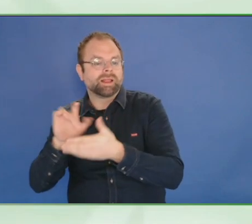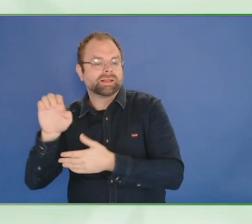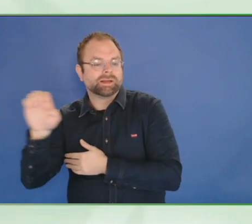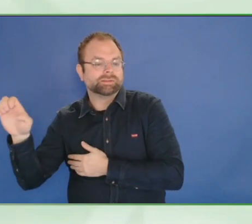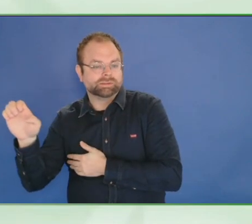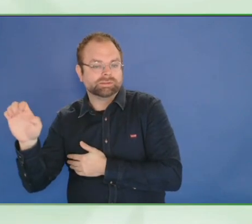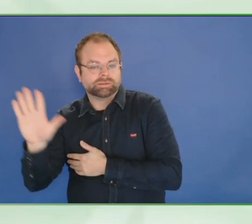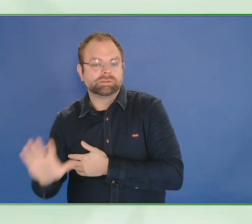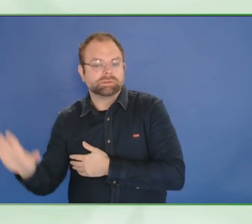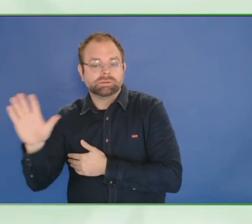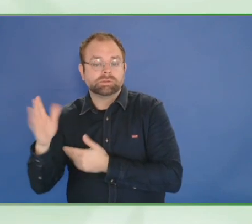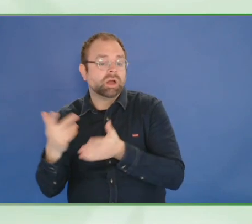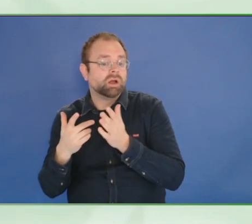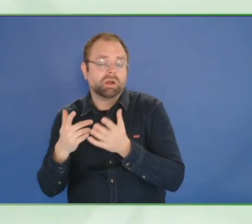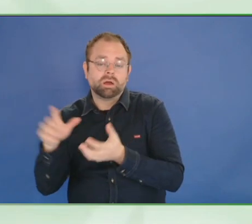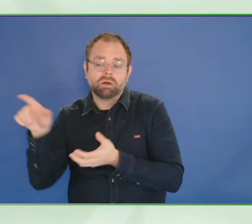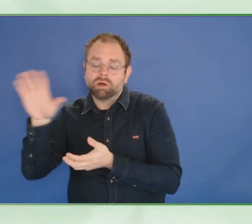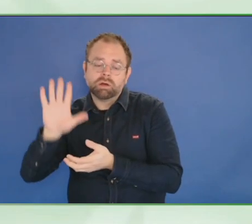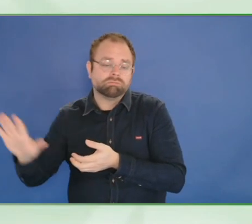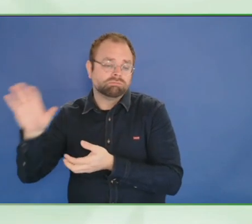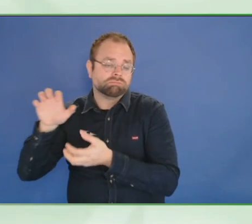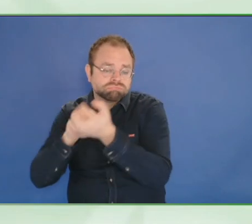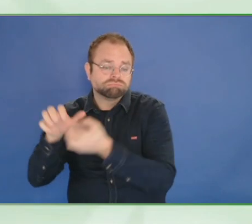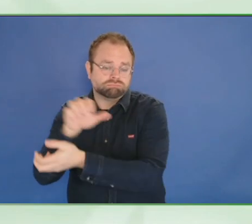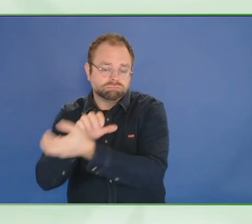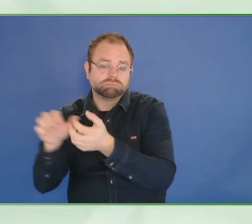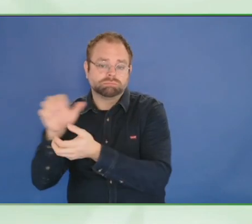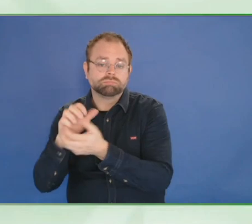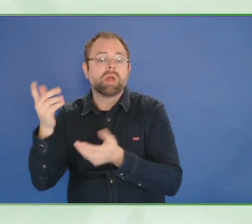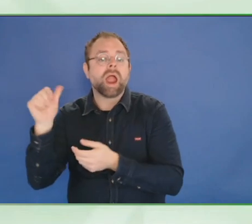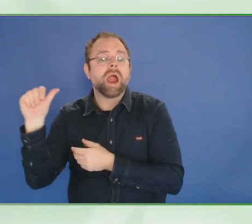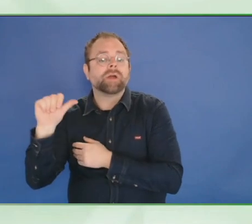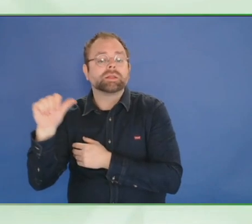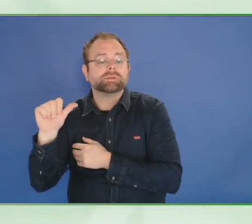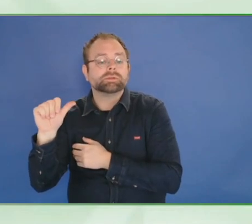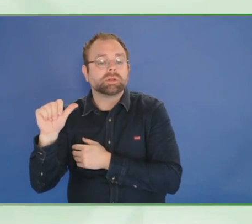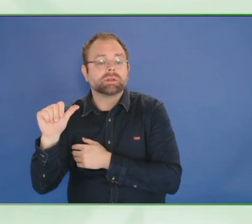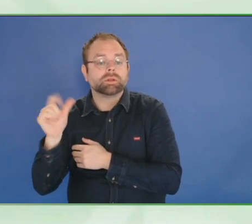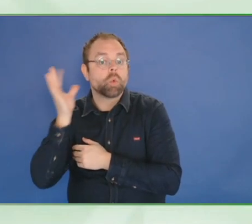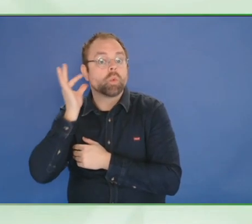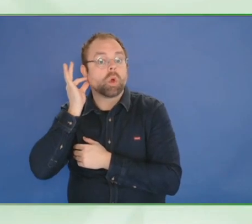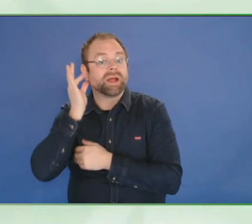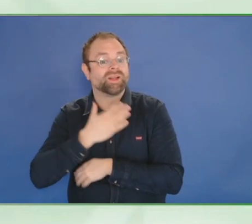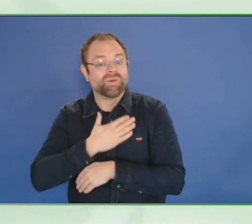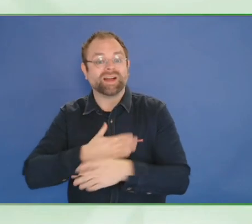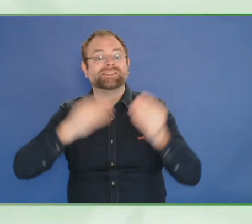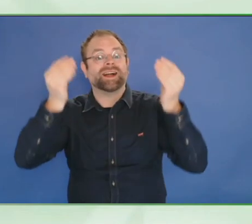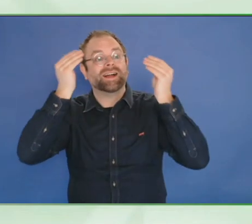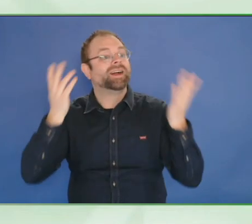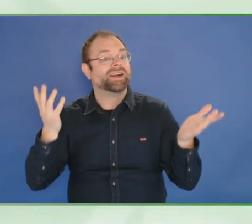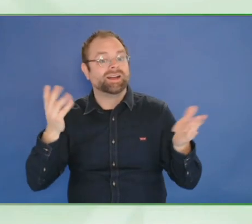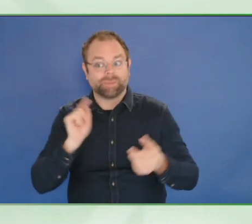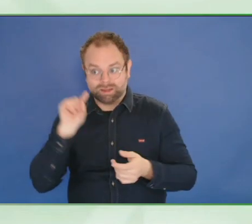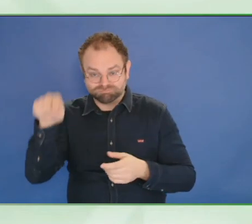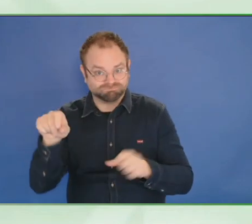no physical place, or in Palestine, there is actually no access to schools. So maybe we can